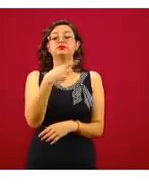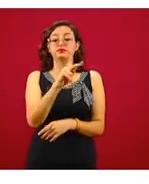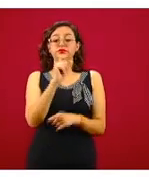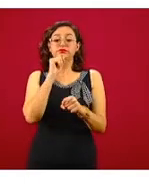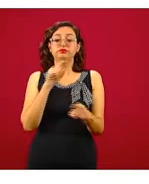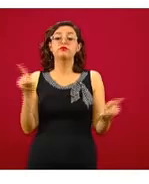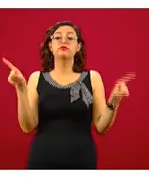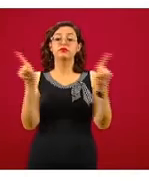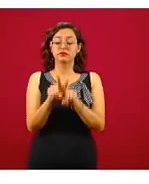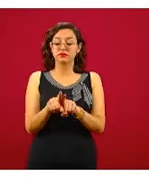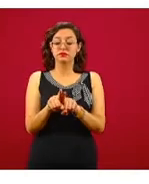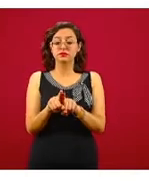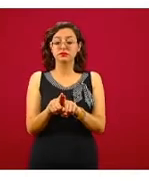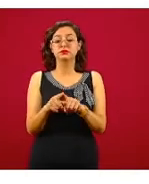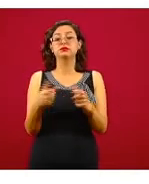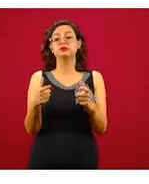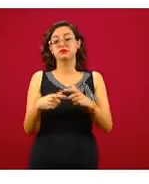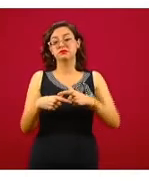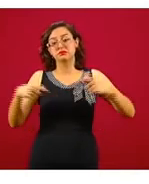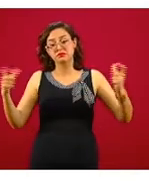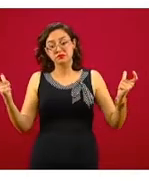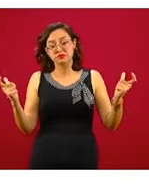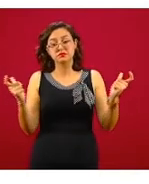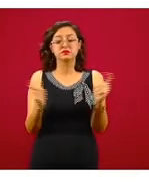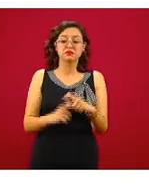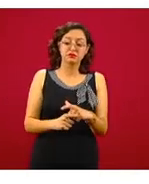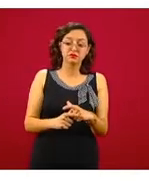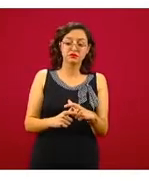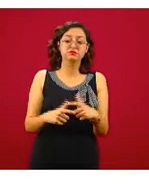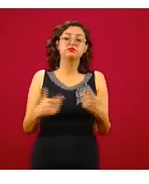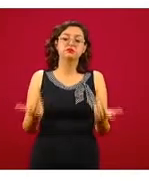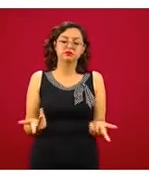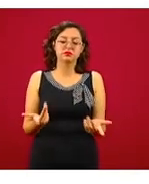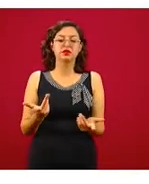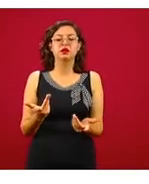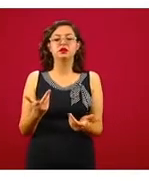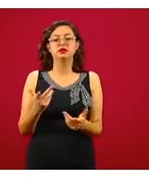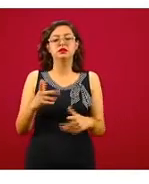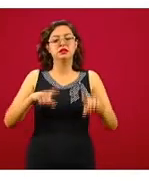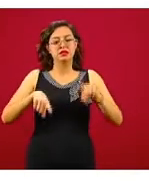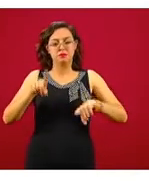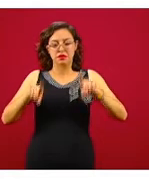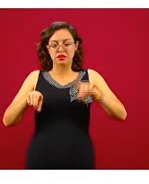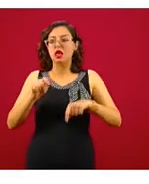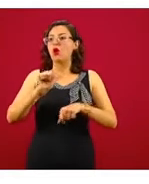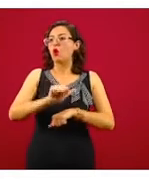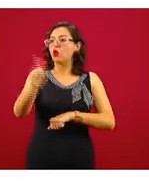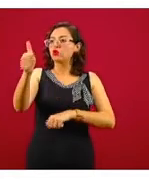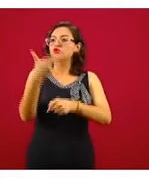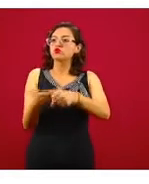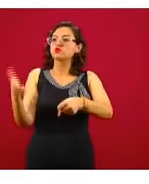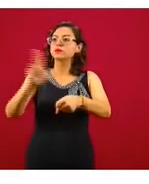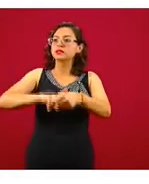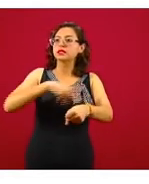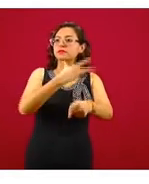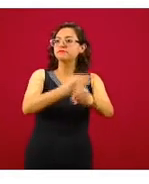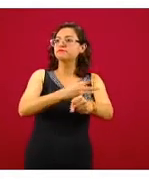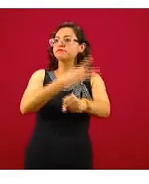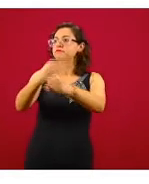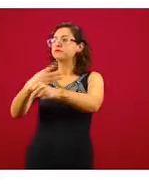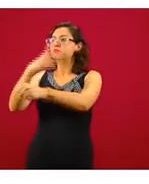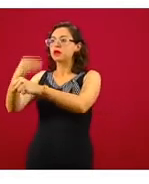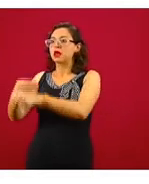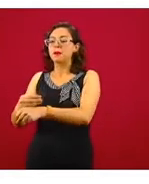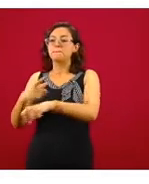the number of patients that are being admitted at hospitals, the number of patients that are being discharged at hospitals,